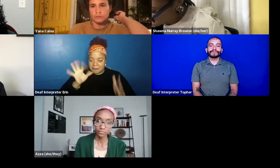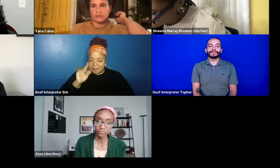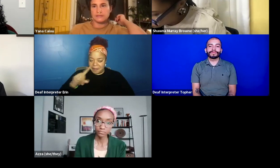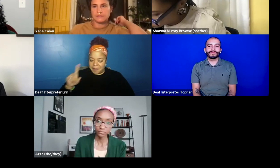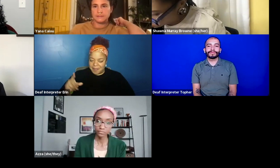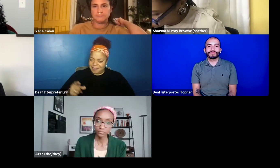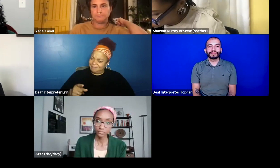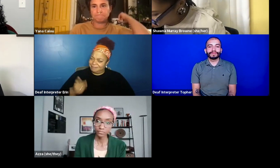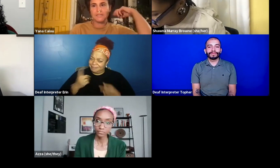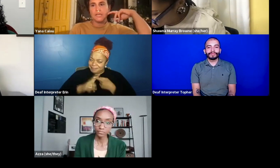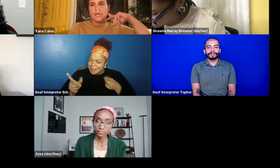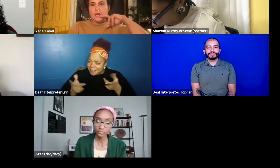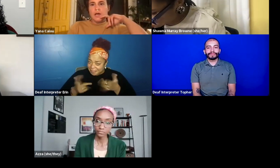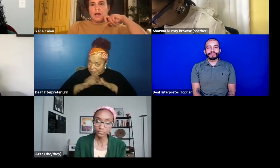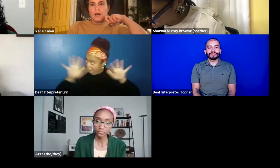health calls from police.